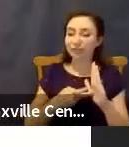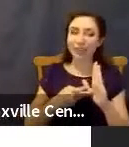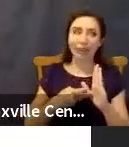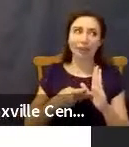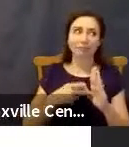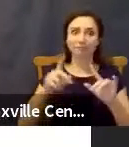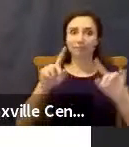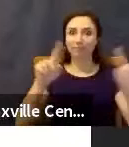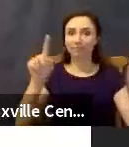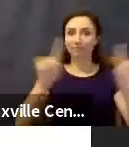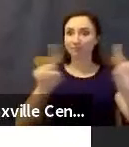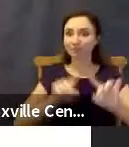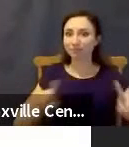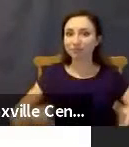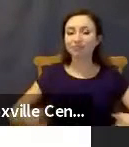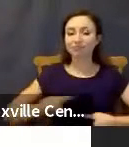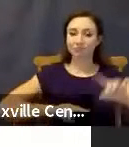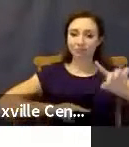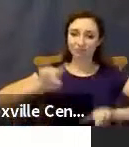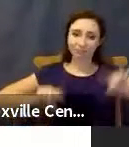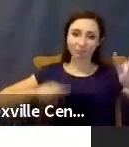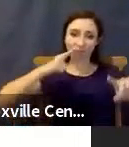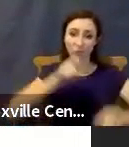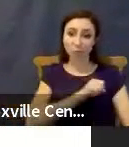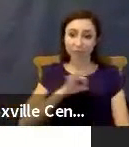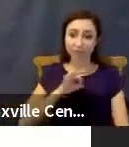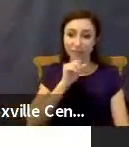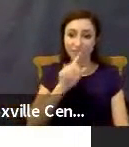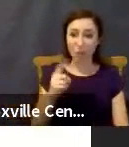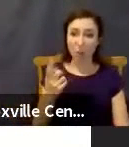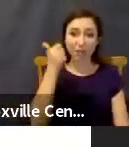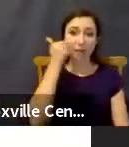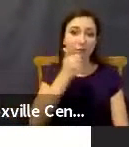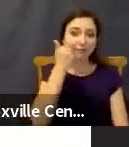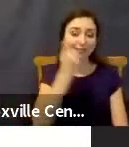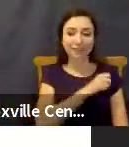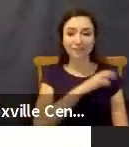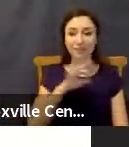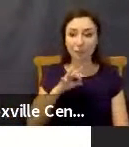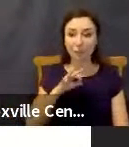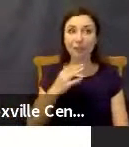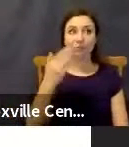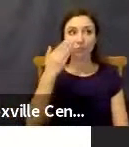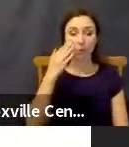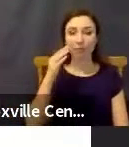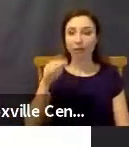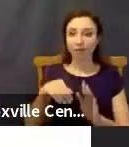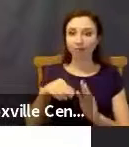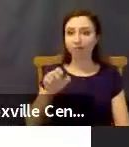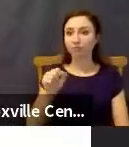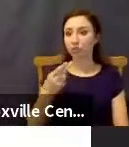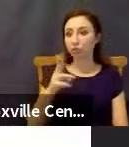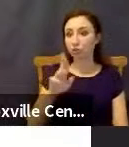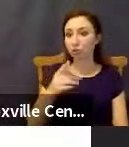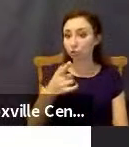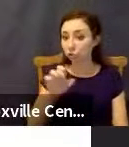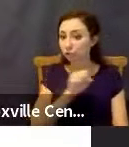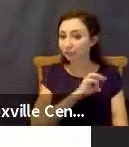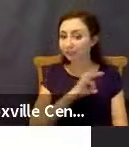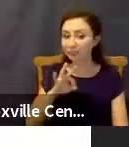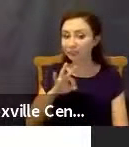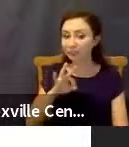staffing, and when I talk about staffing, I'm talking not just kind of day-to-day staffing, but even surge staffing. And so something as simple as